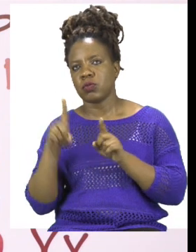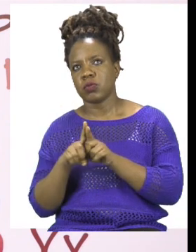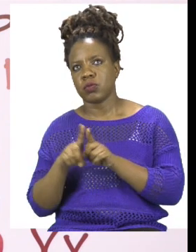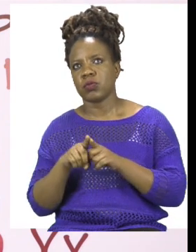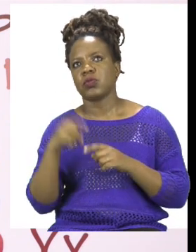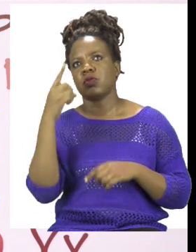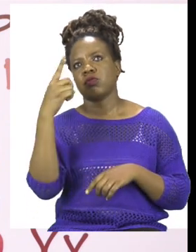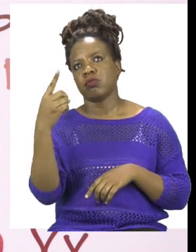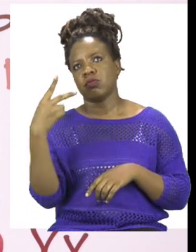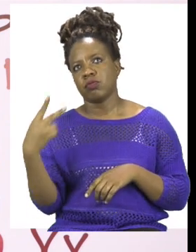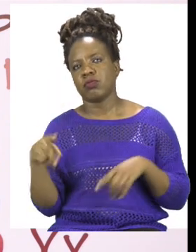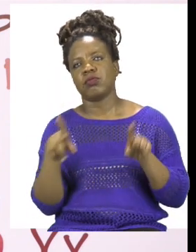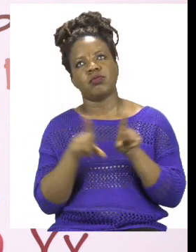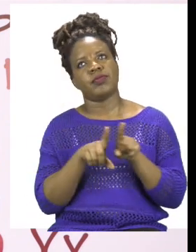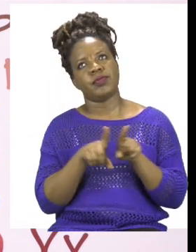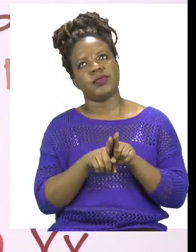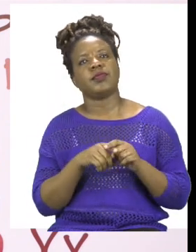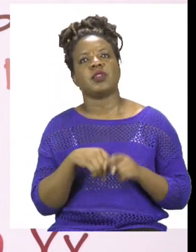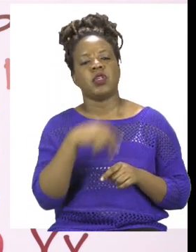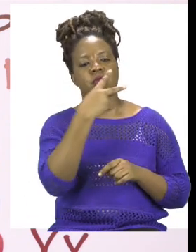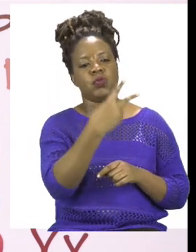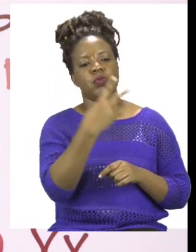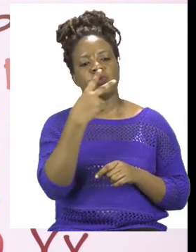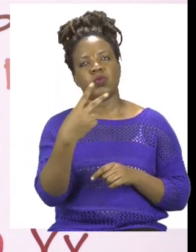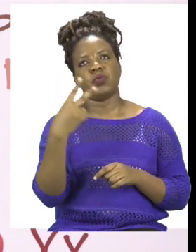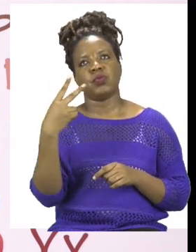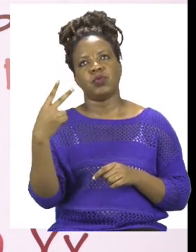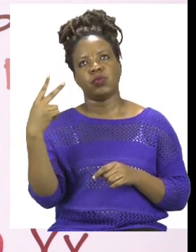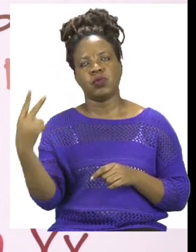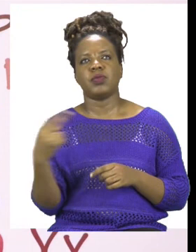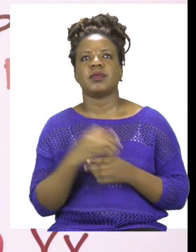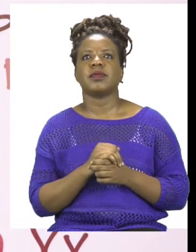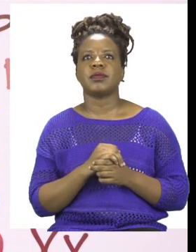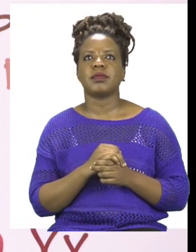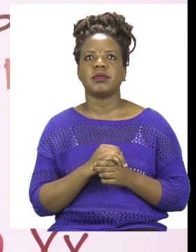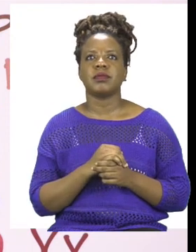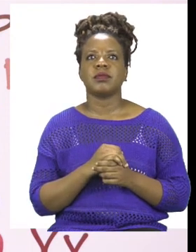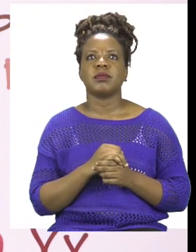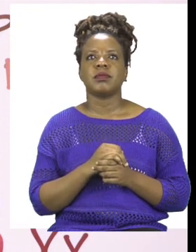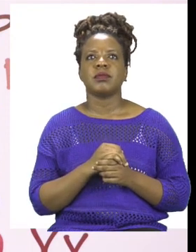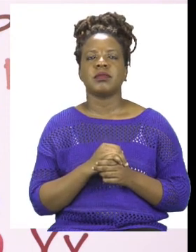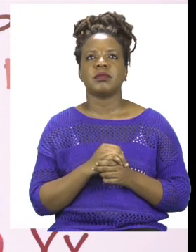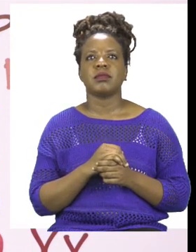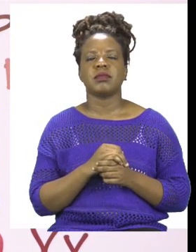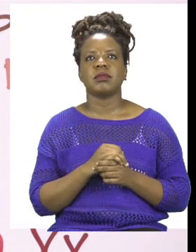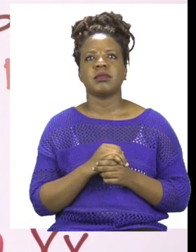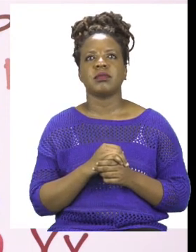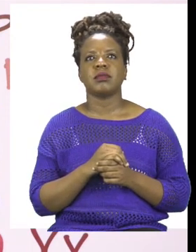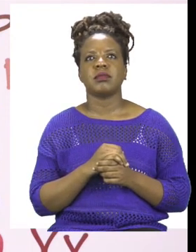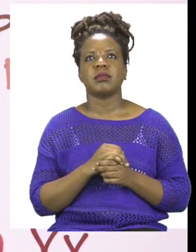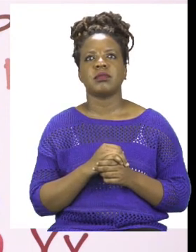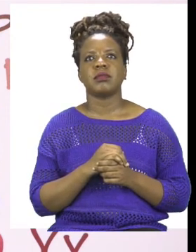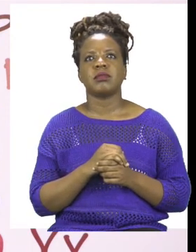two here as well, and the last one has two. Now remember, boys and girls, your sets also need